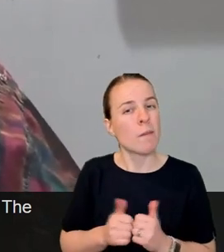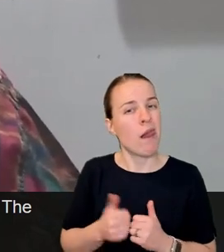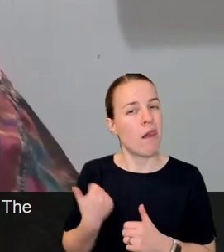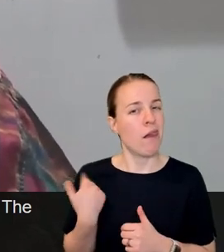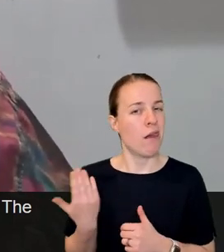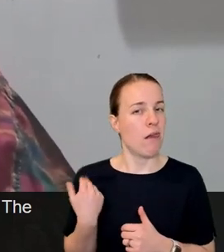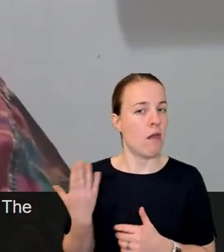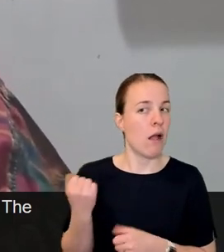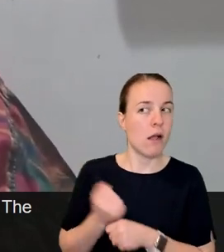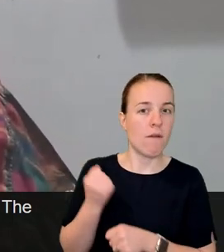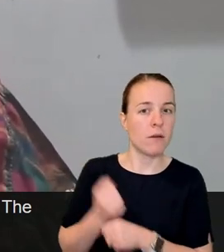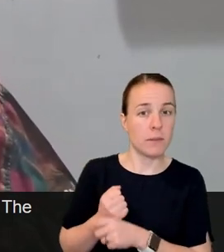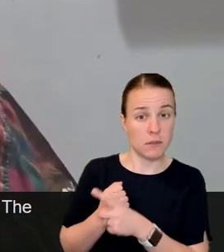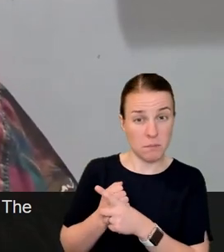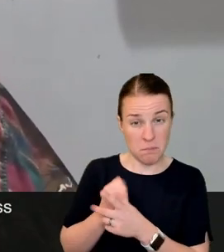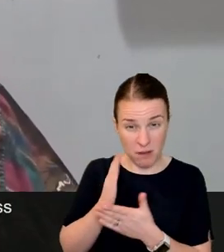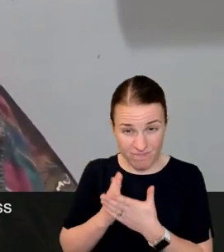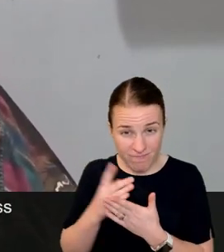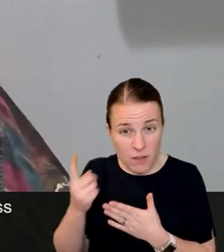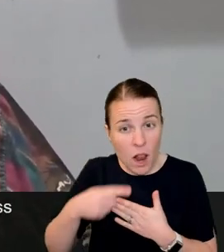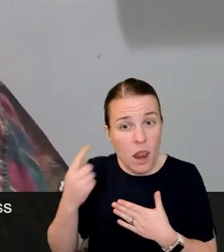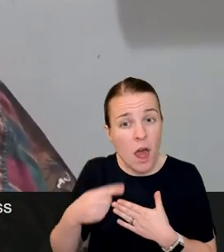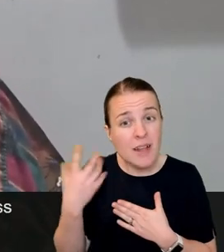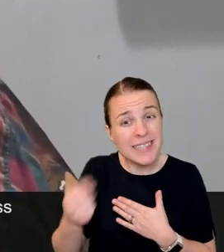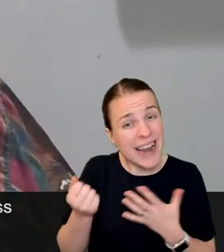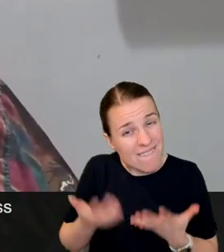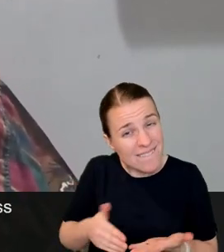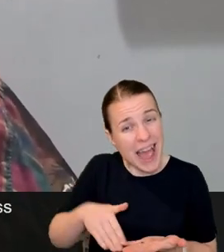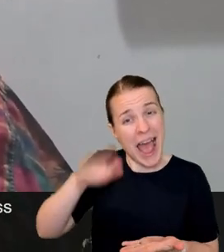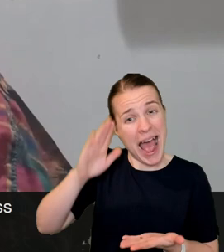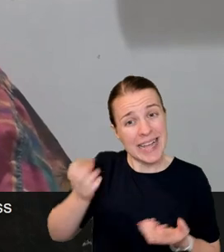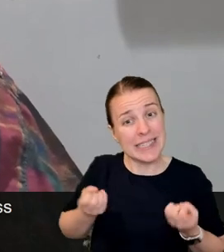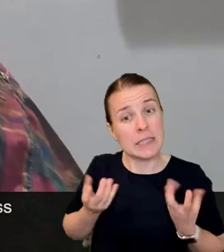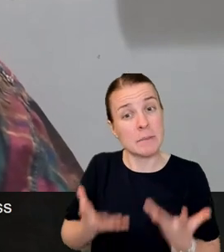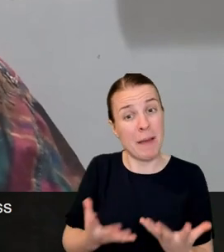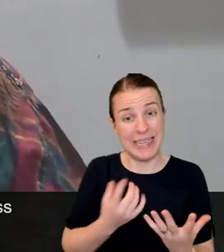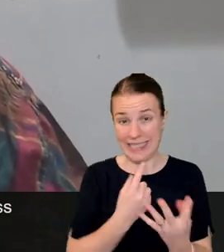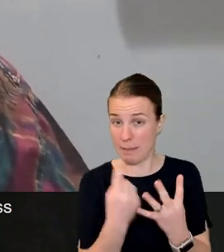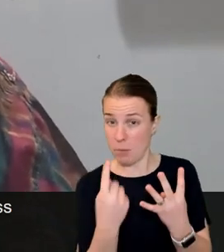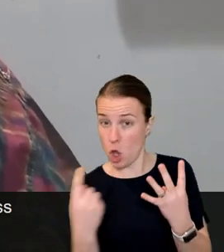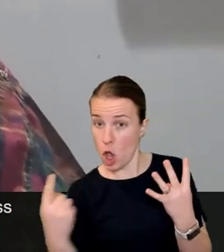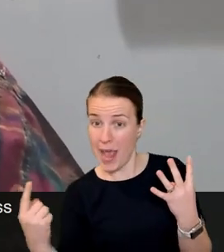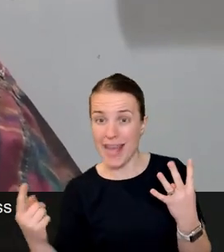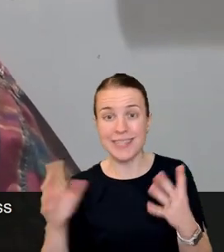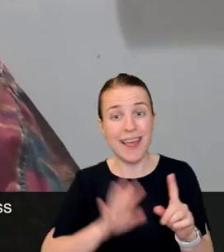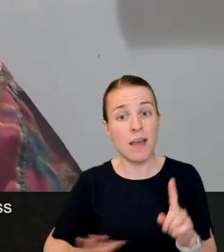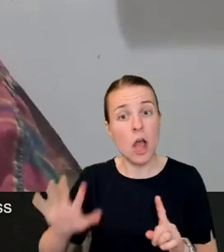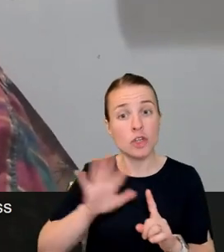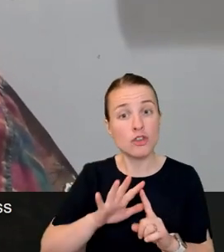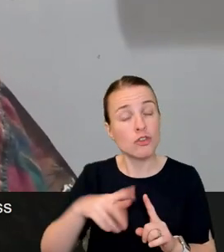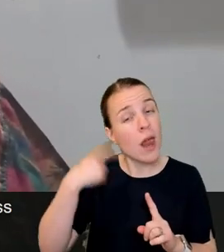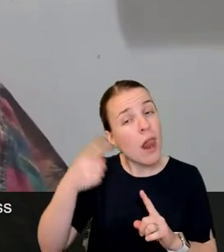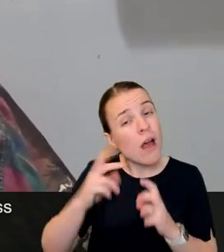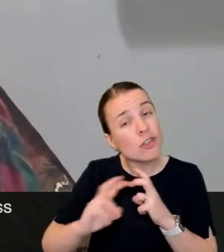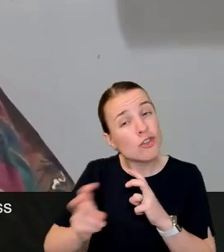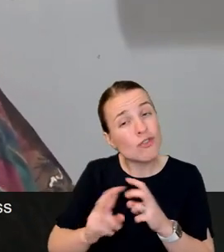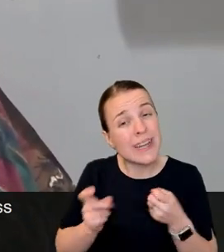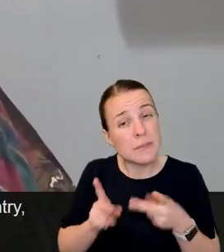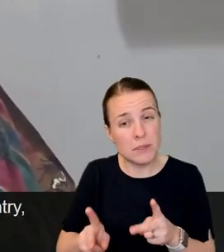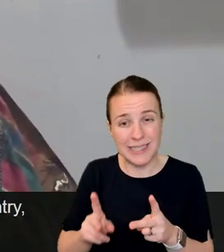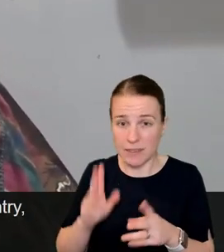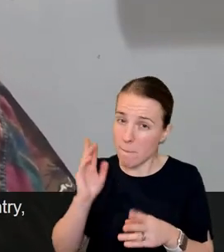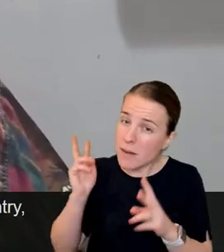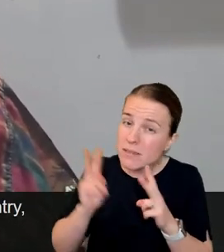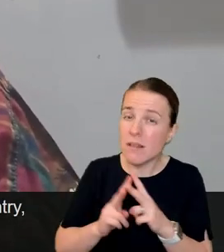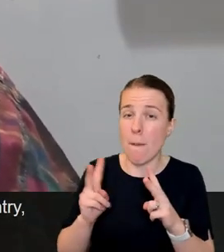out that London actually has the highest spending per head in the entire country, when London's transport system actually gets over double what the north